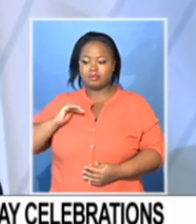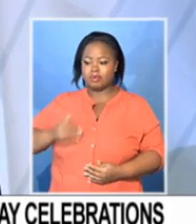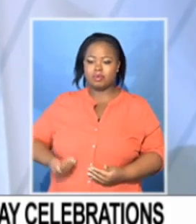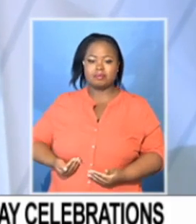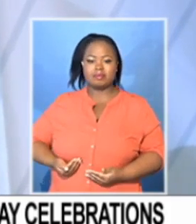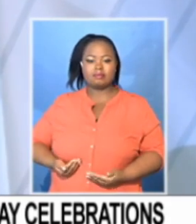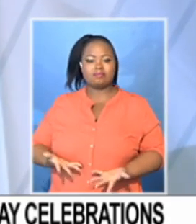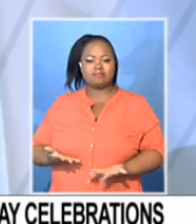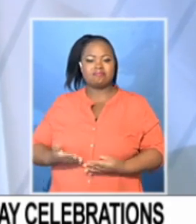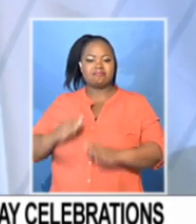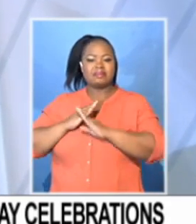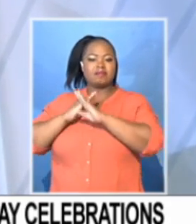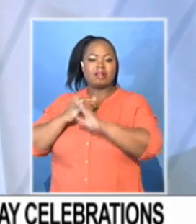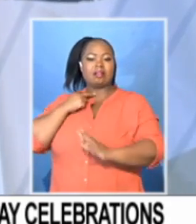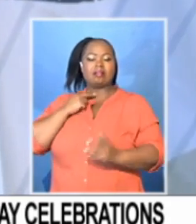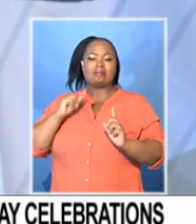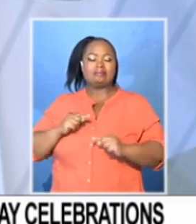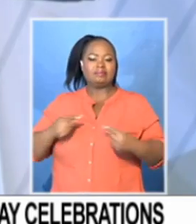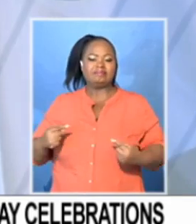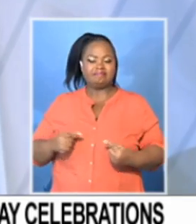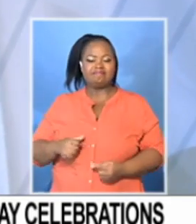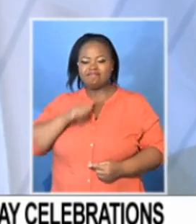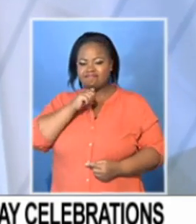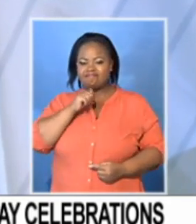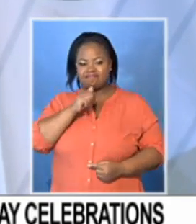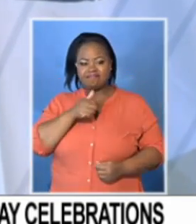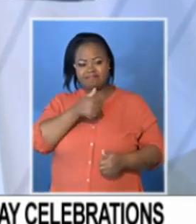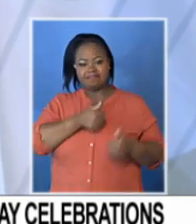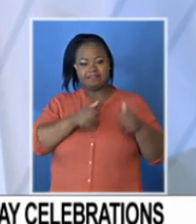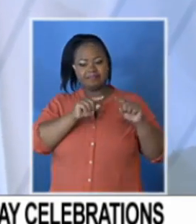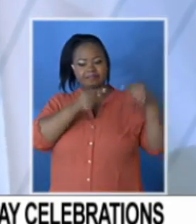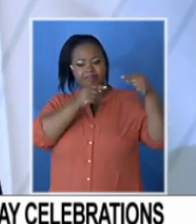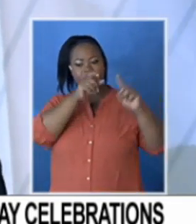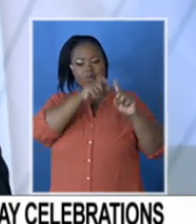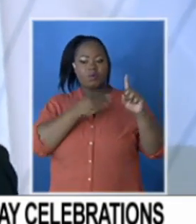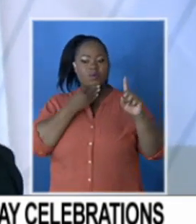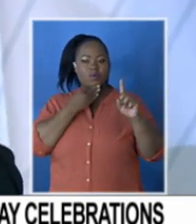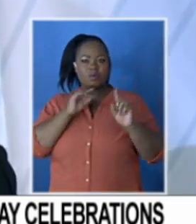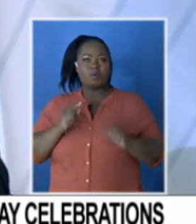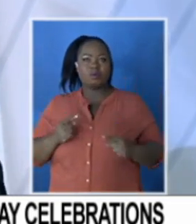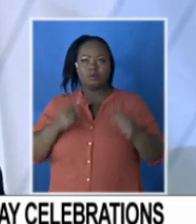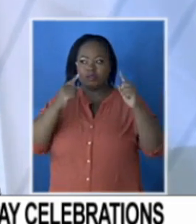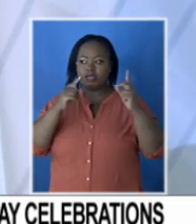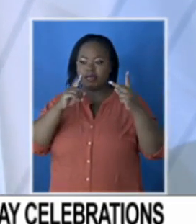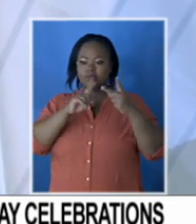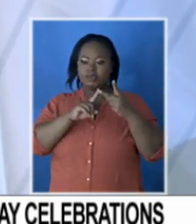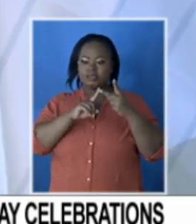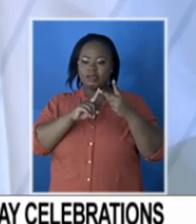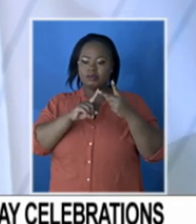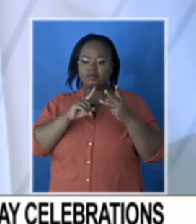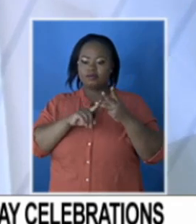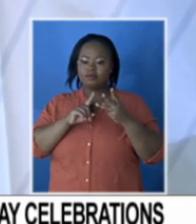challenged the might and brutality of successive